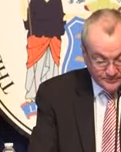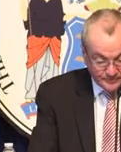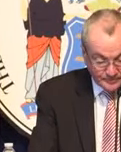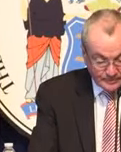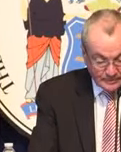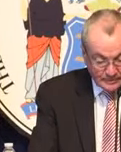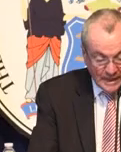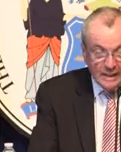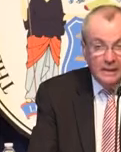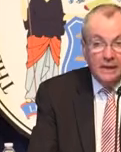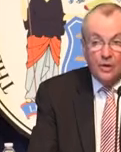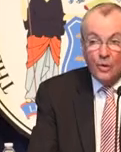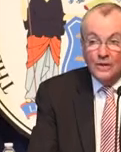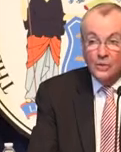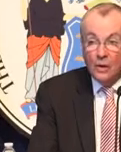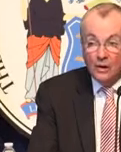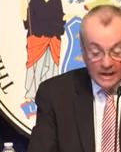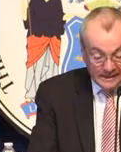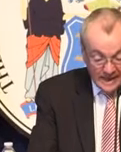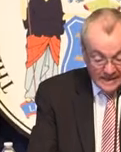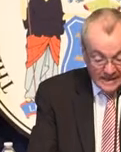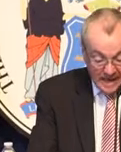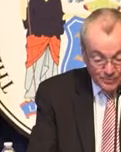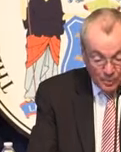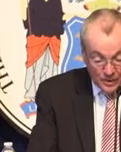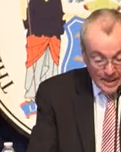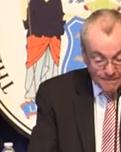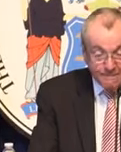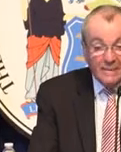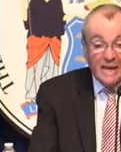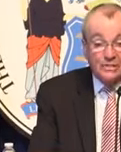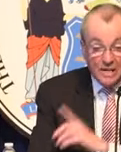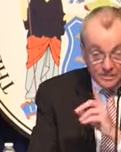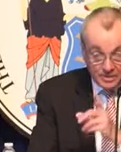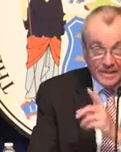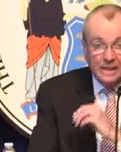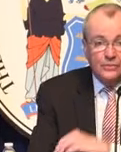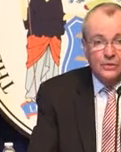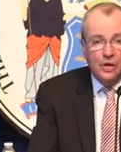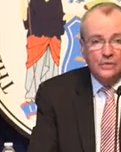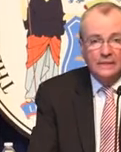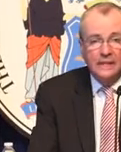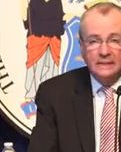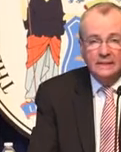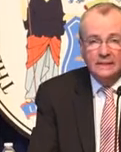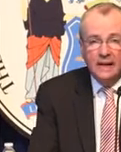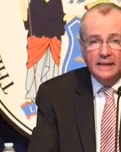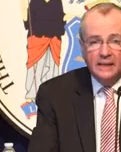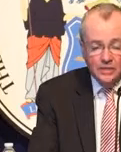positive. According to our online dashboard, accessible again through